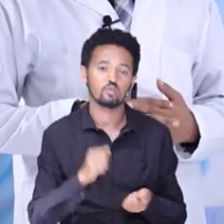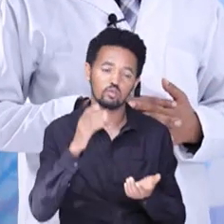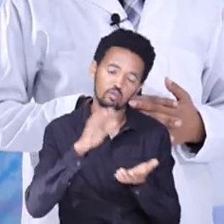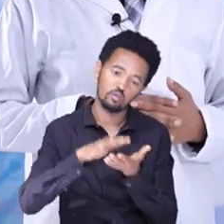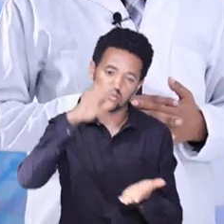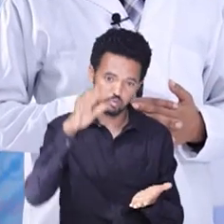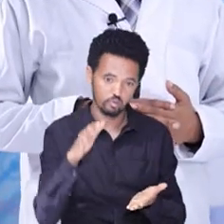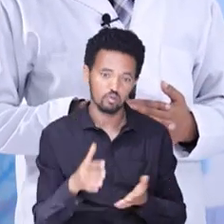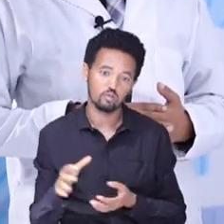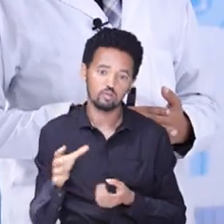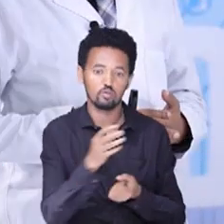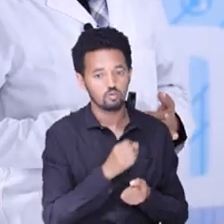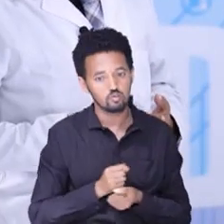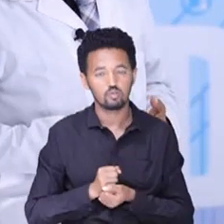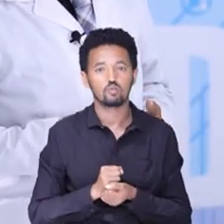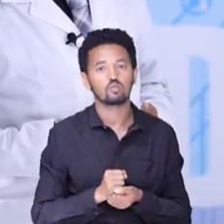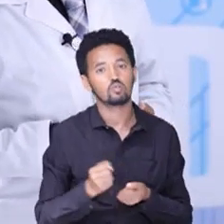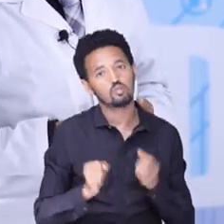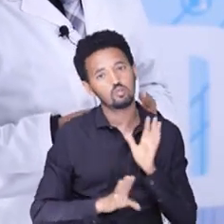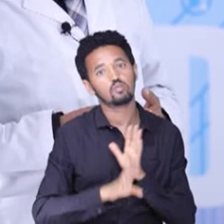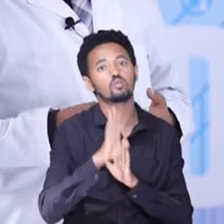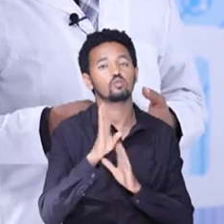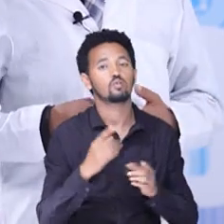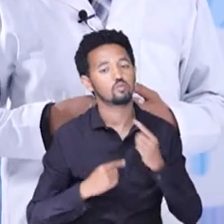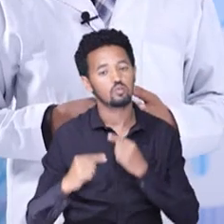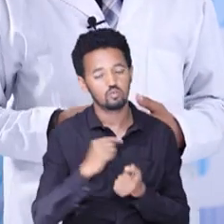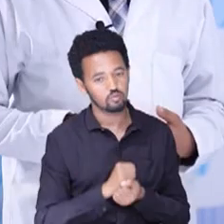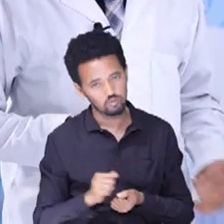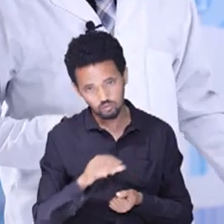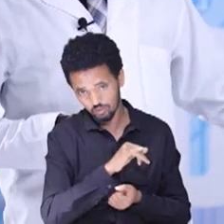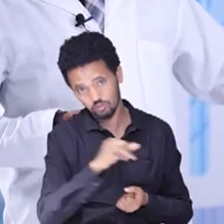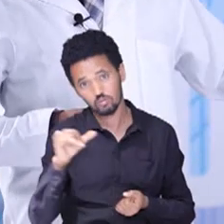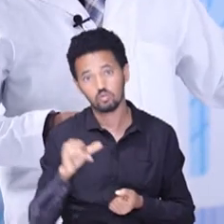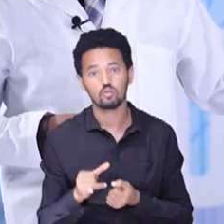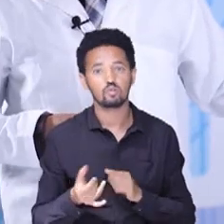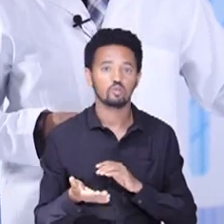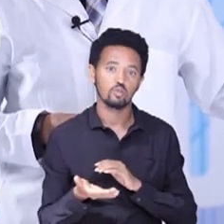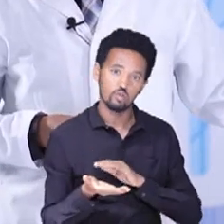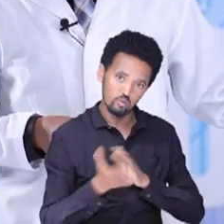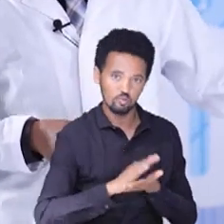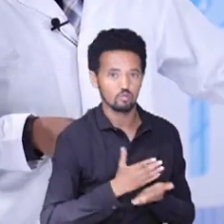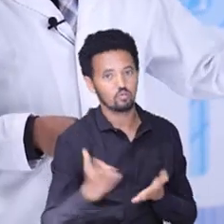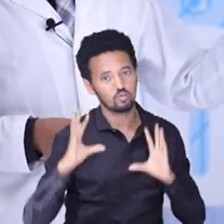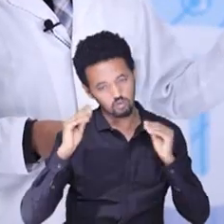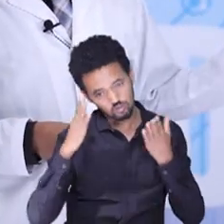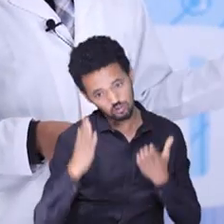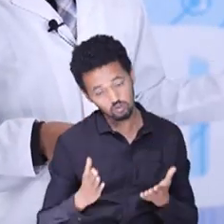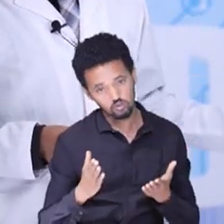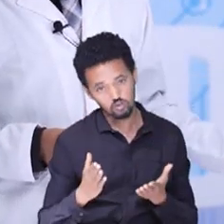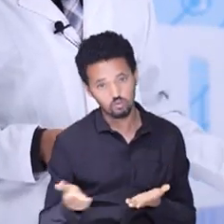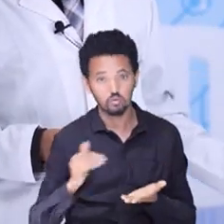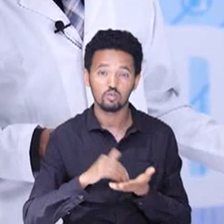went on strike in February 1974. At the same time, teachers opposed